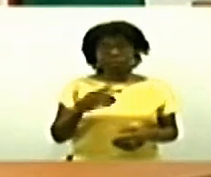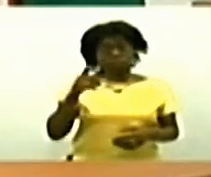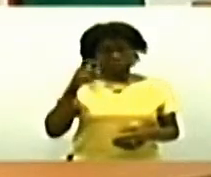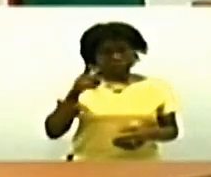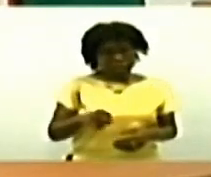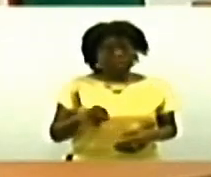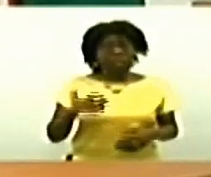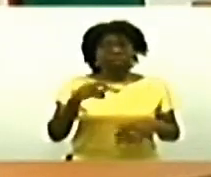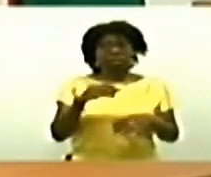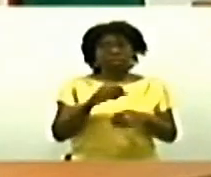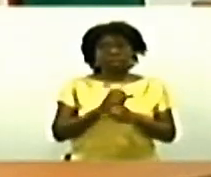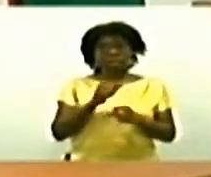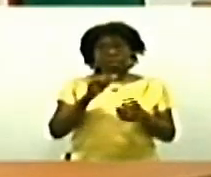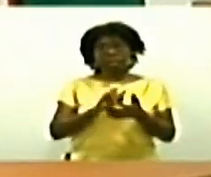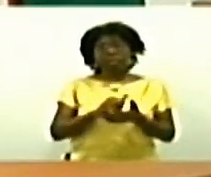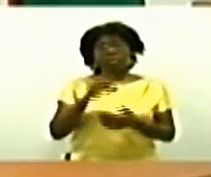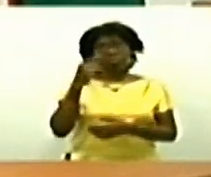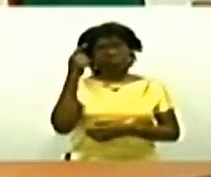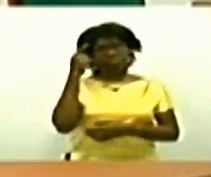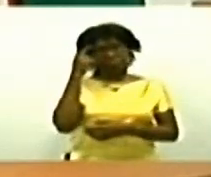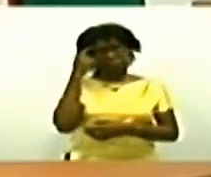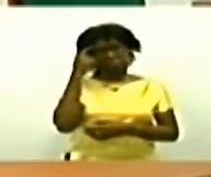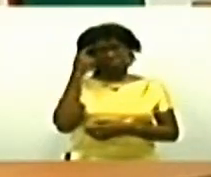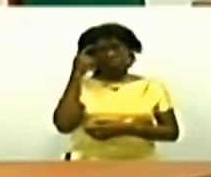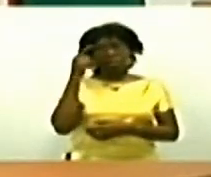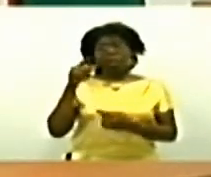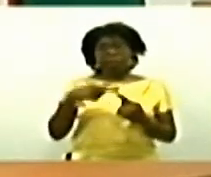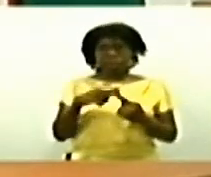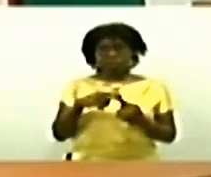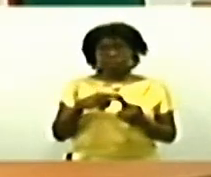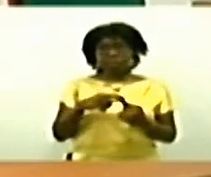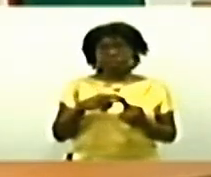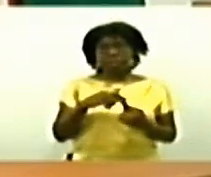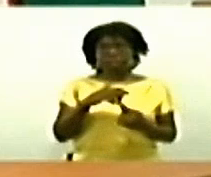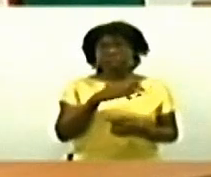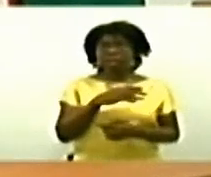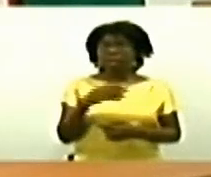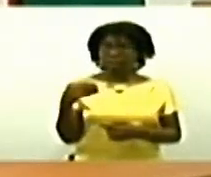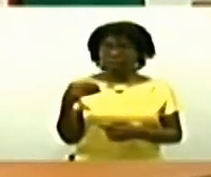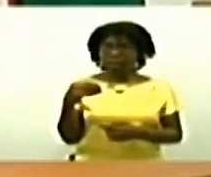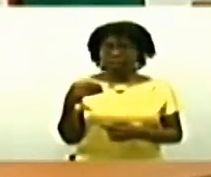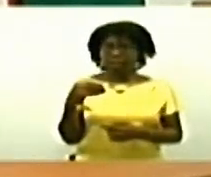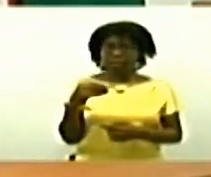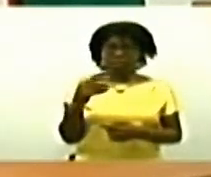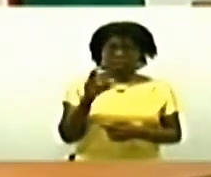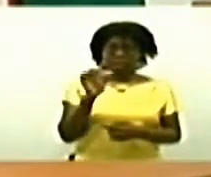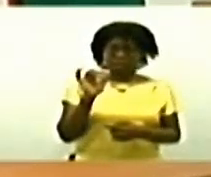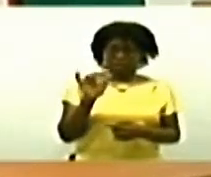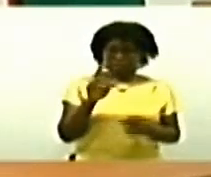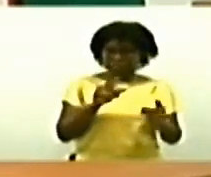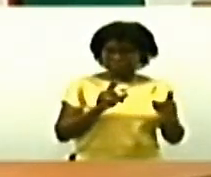take that into consideration. And I think the point made by